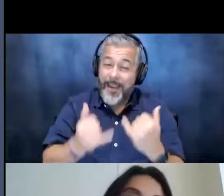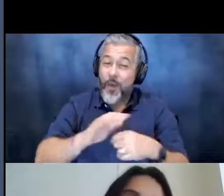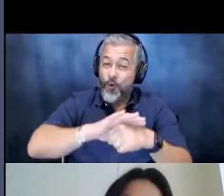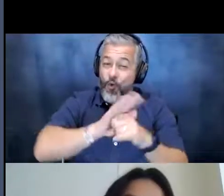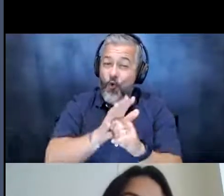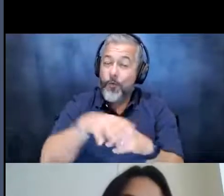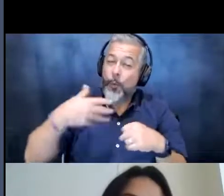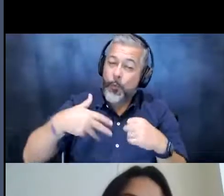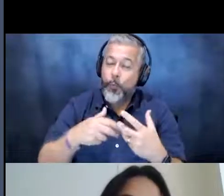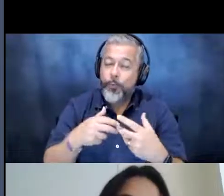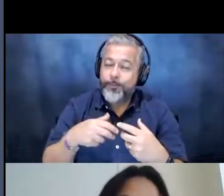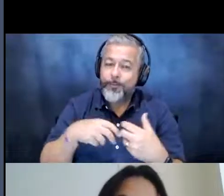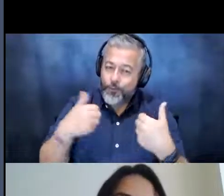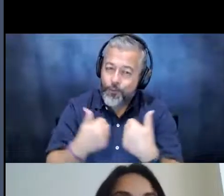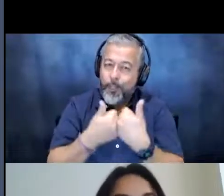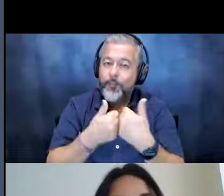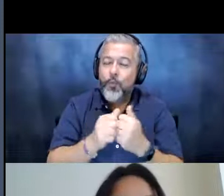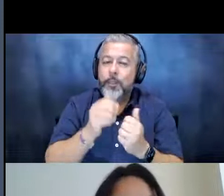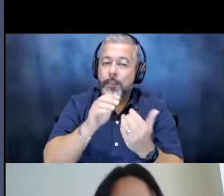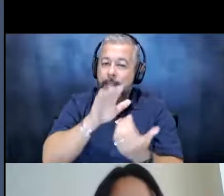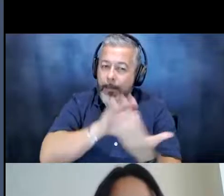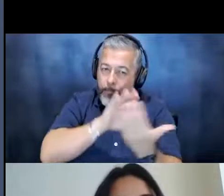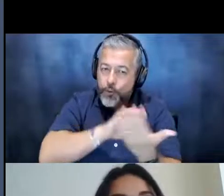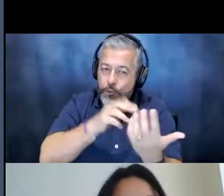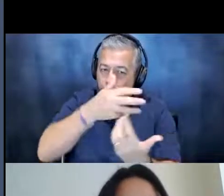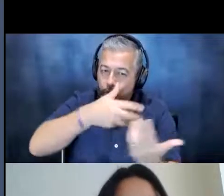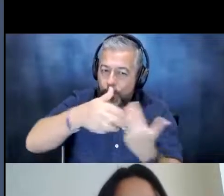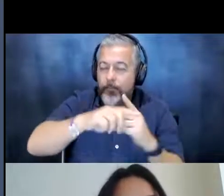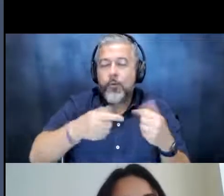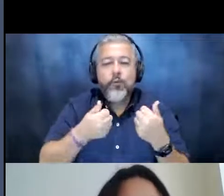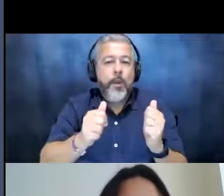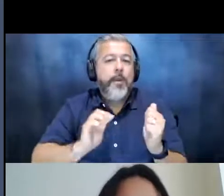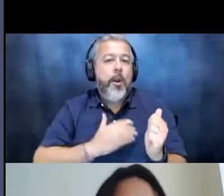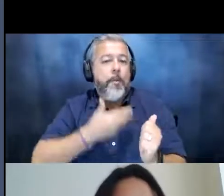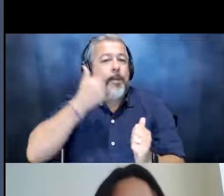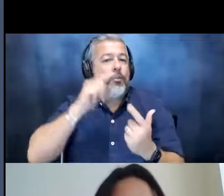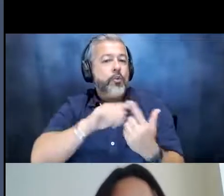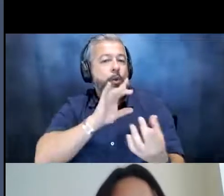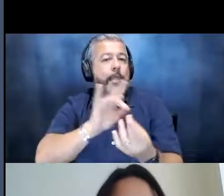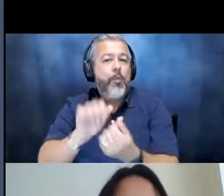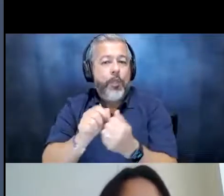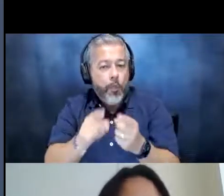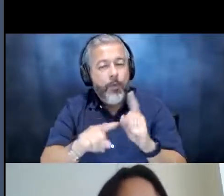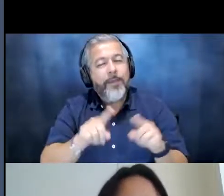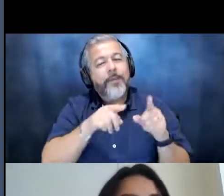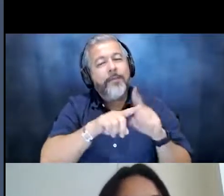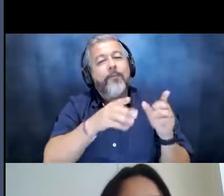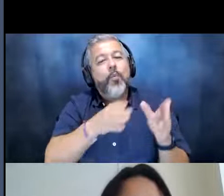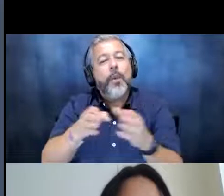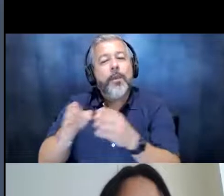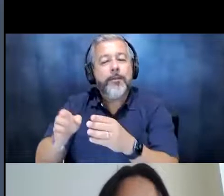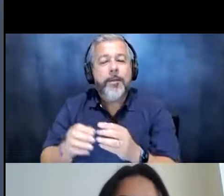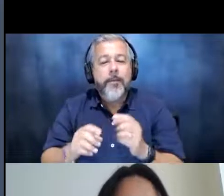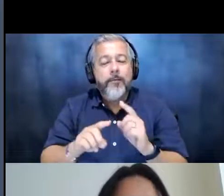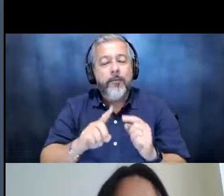those in-person interactions, but we're doing our best to be able to link with you in multiple fashions in order for us to really hear how